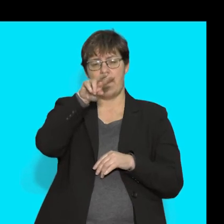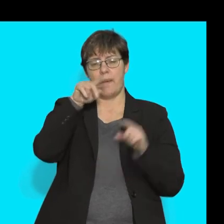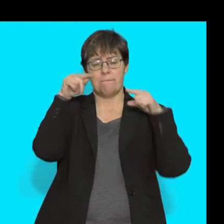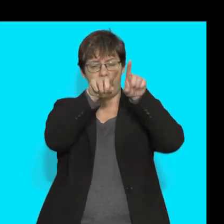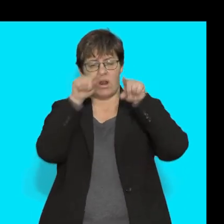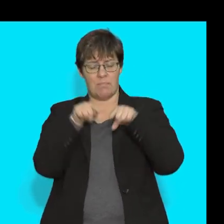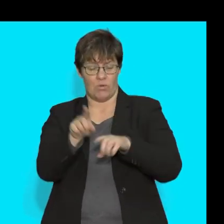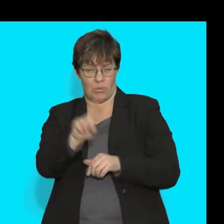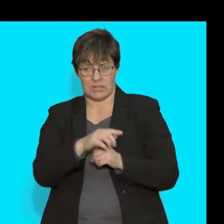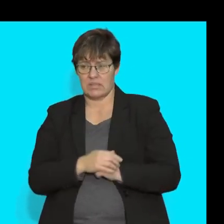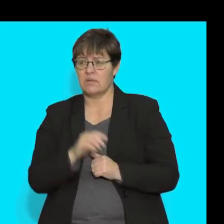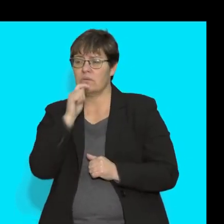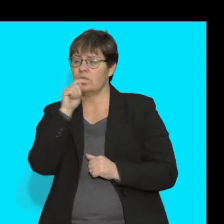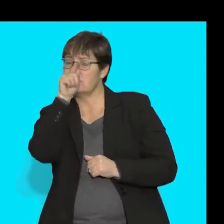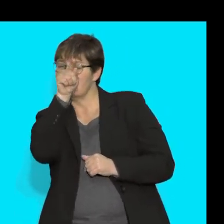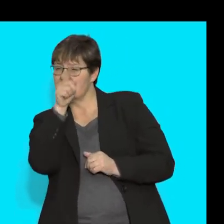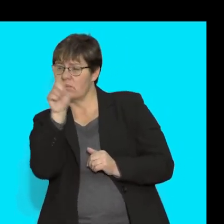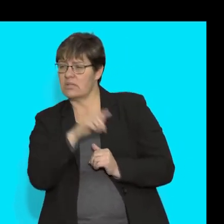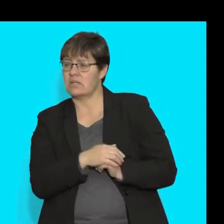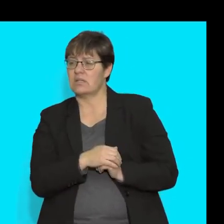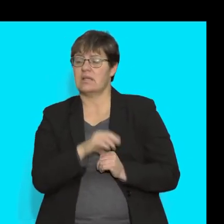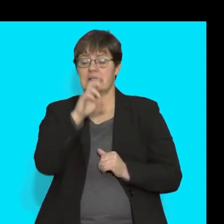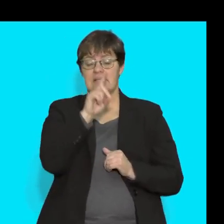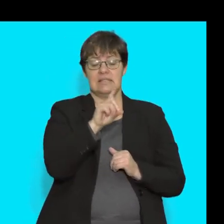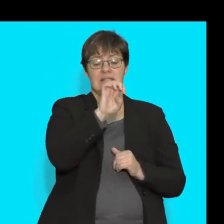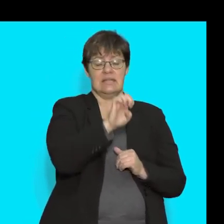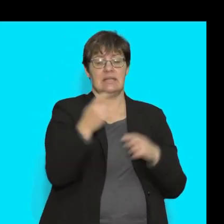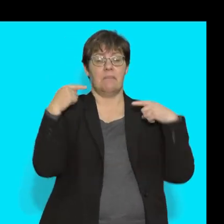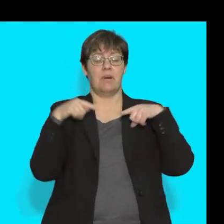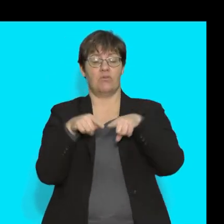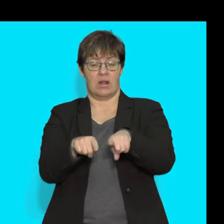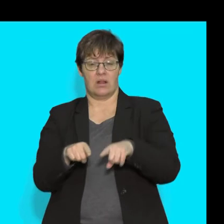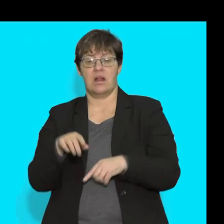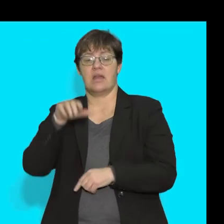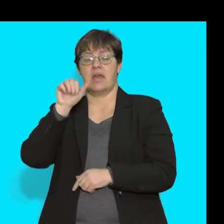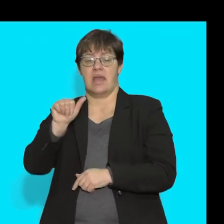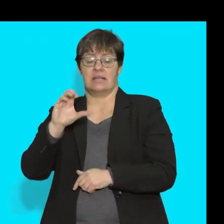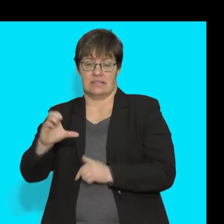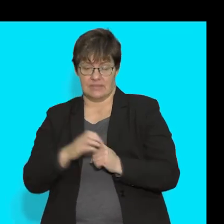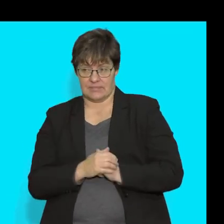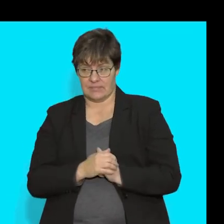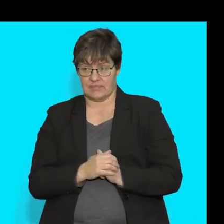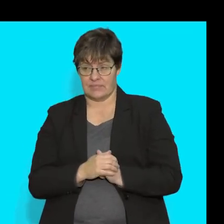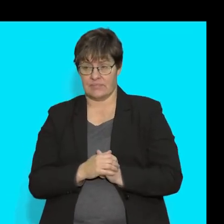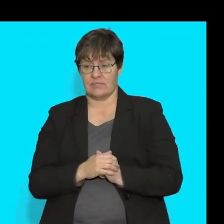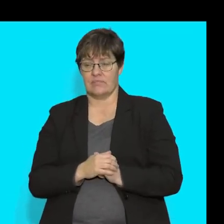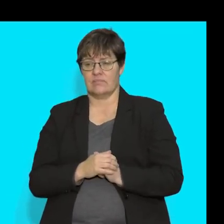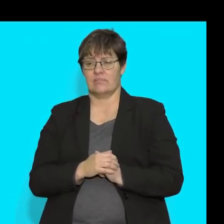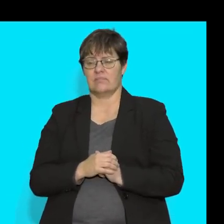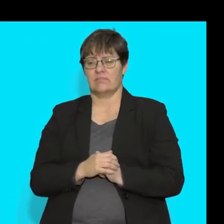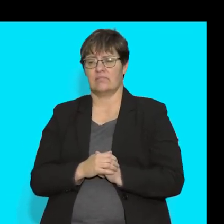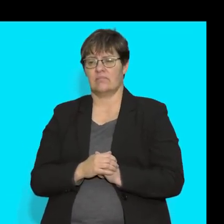The lines that we are trying to use here will be DE is parallel to AC,